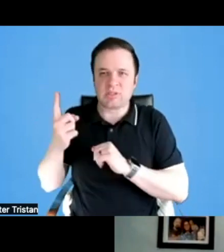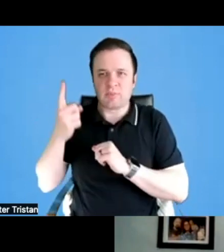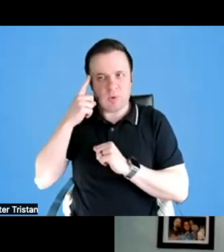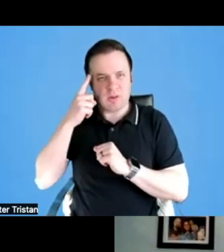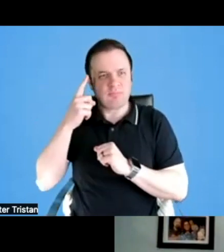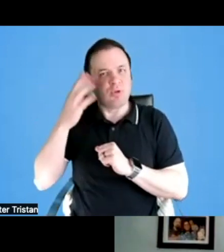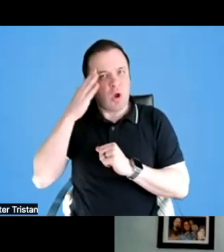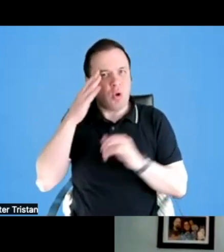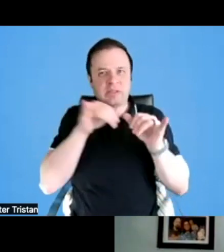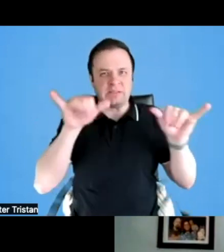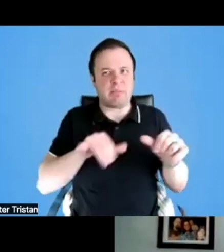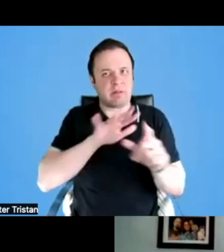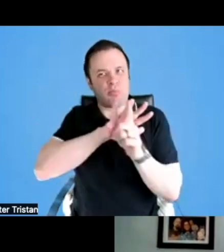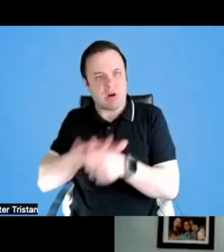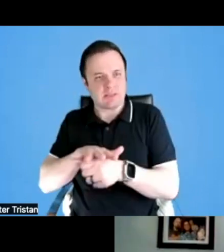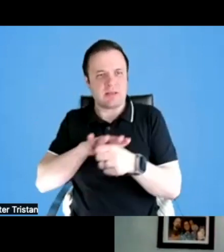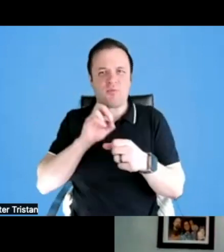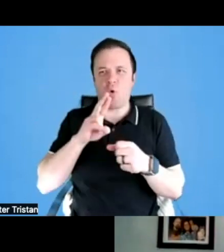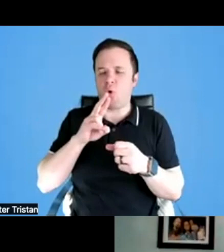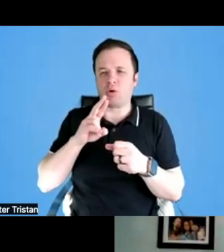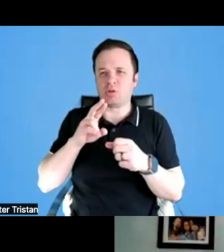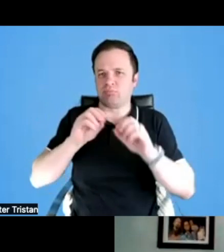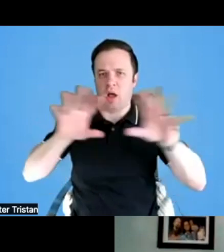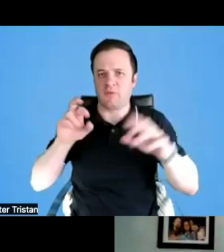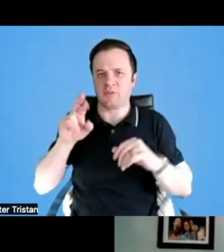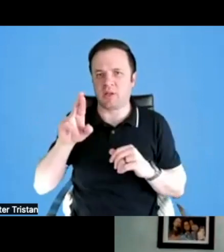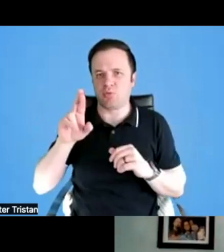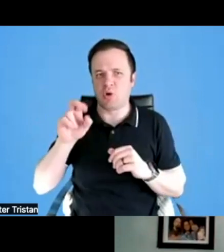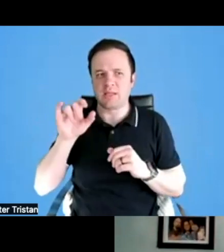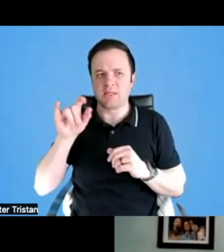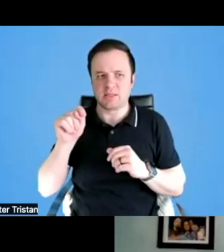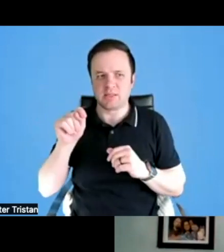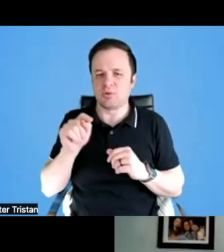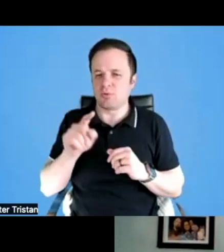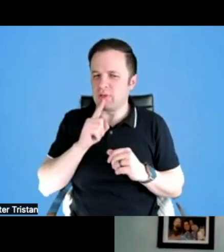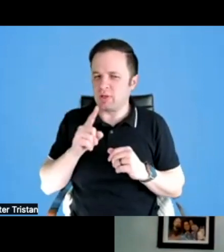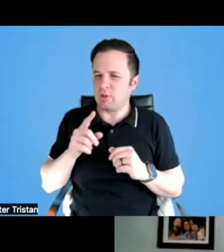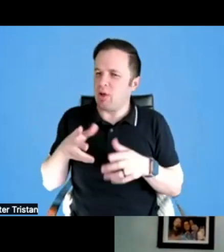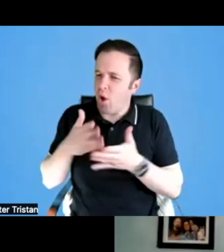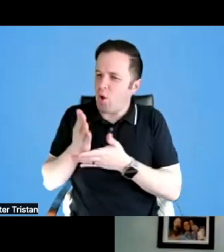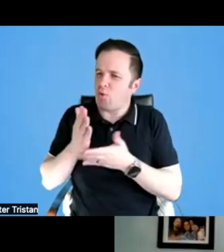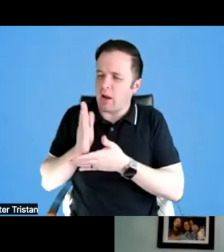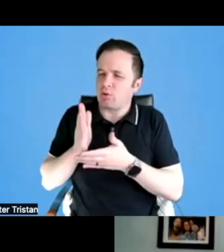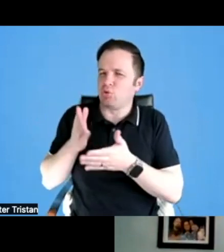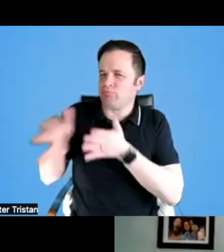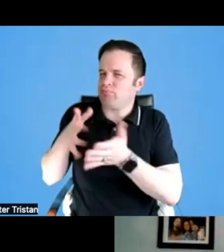systemically oppressive or outright racist, right? And there has an impact on us. So we've made it okay to engage in those